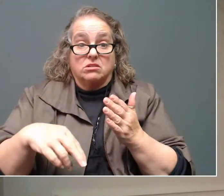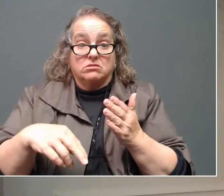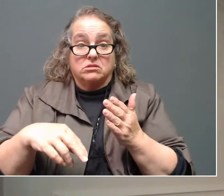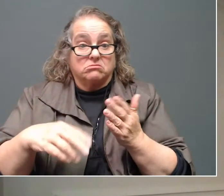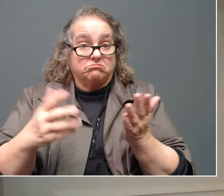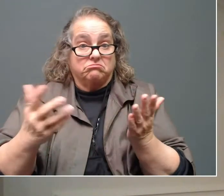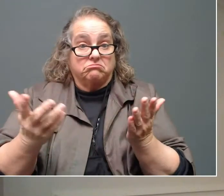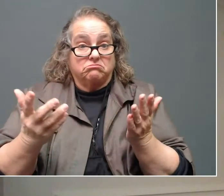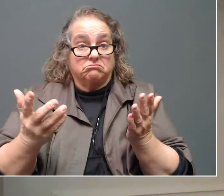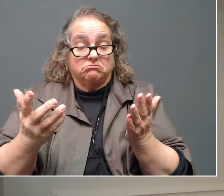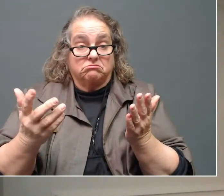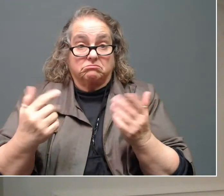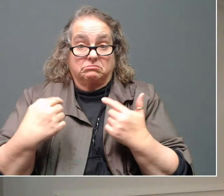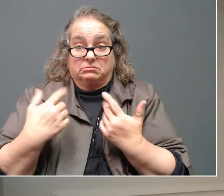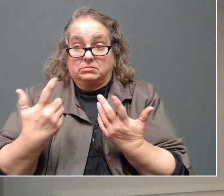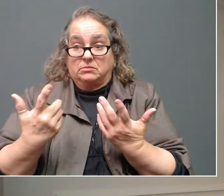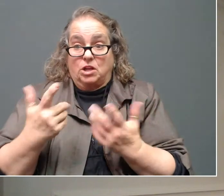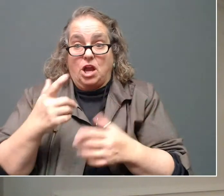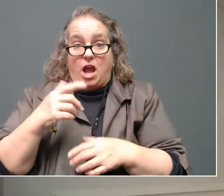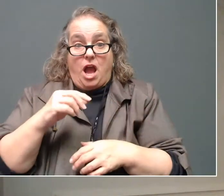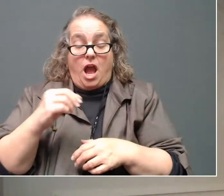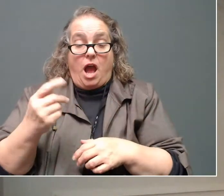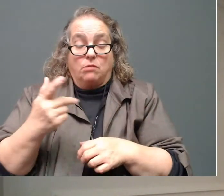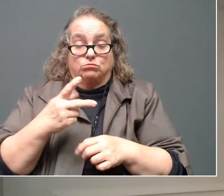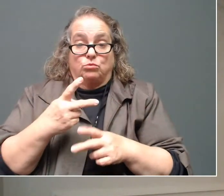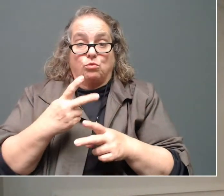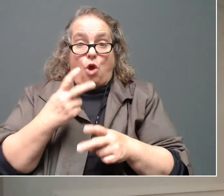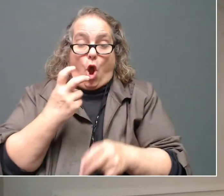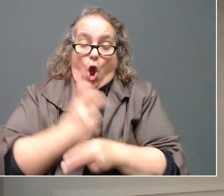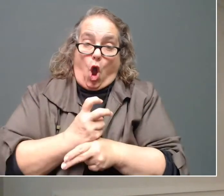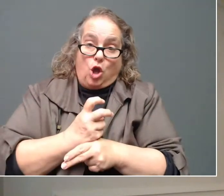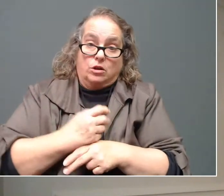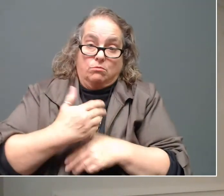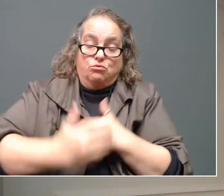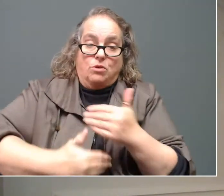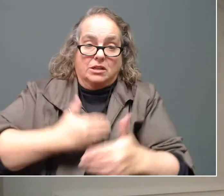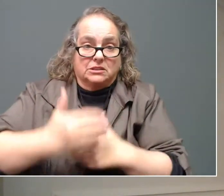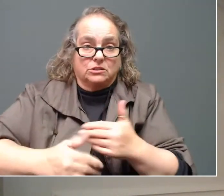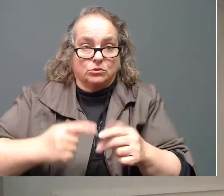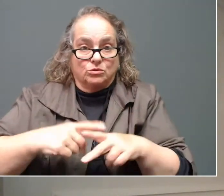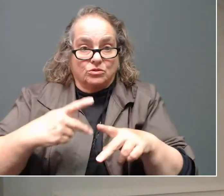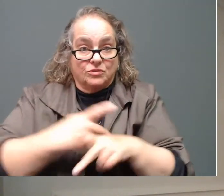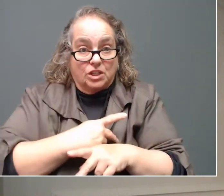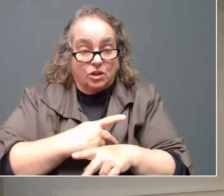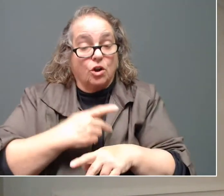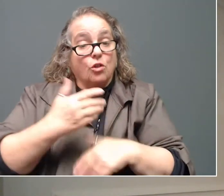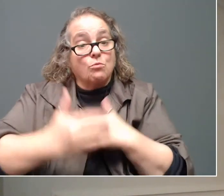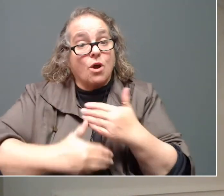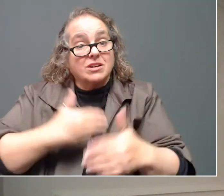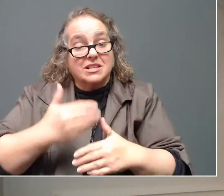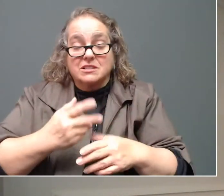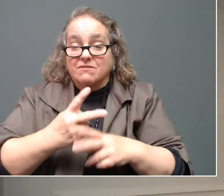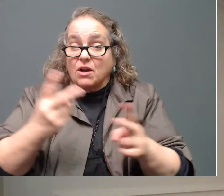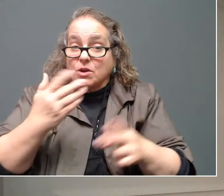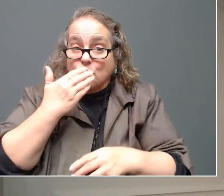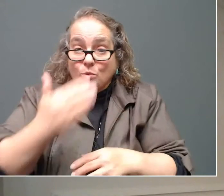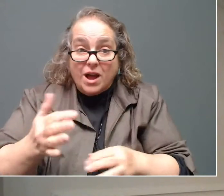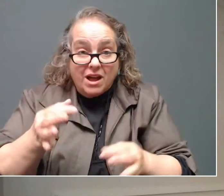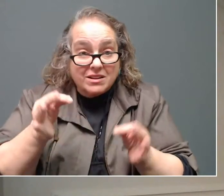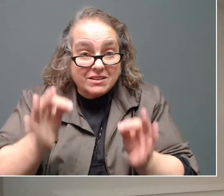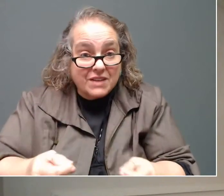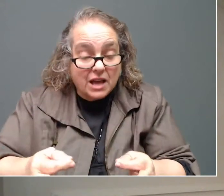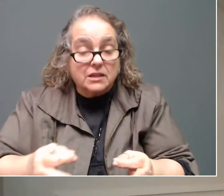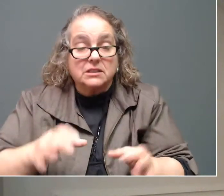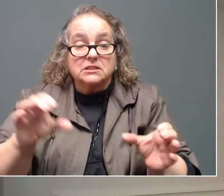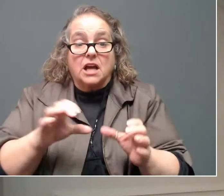at times, a strain on this process. The process is well-defined, has been done this way for a very long